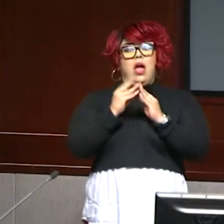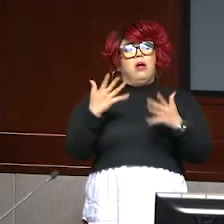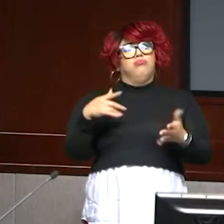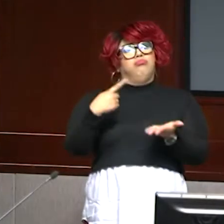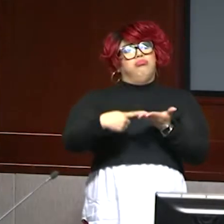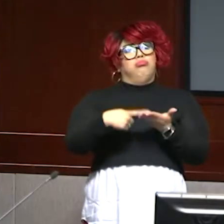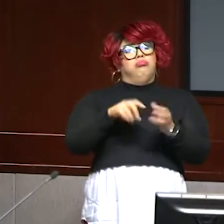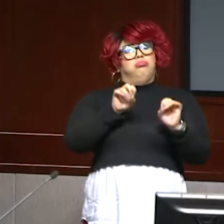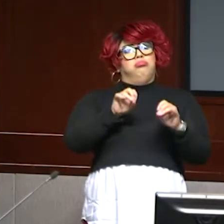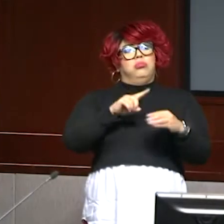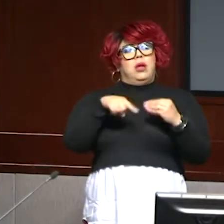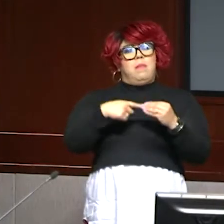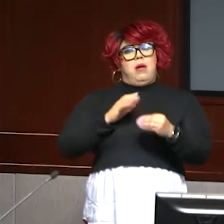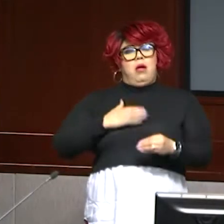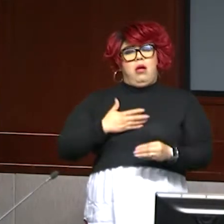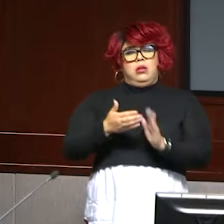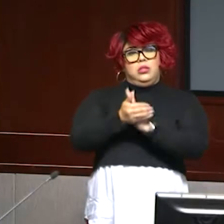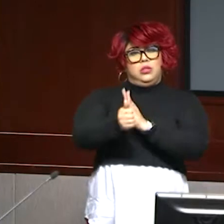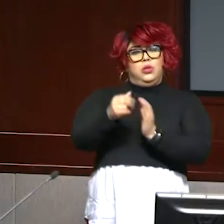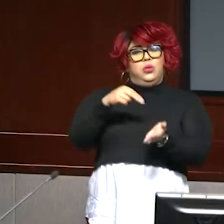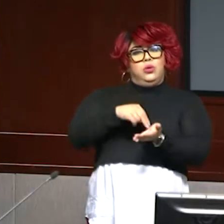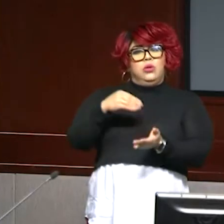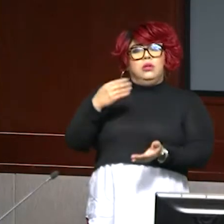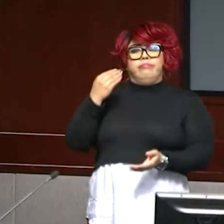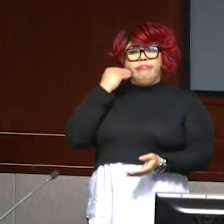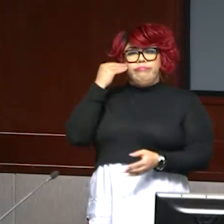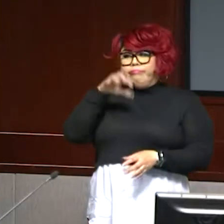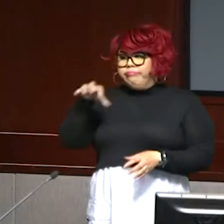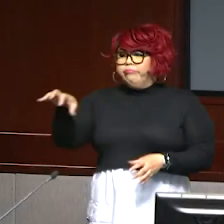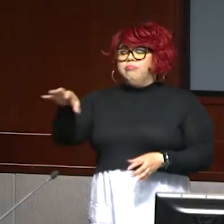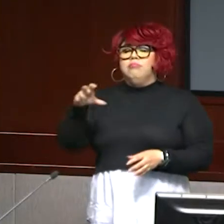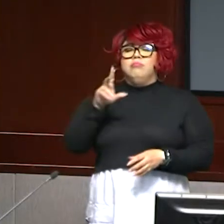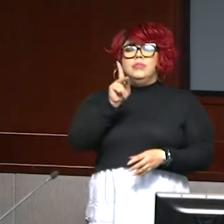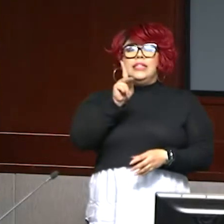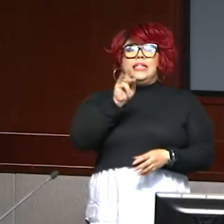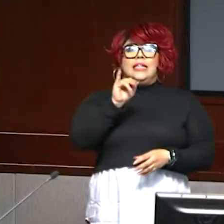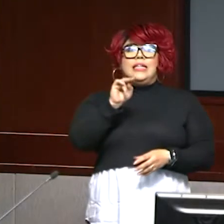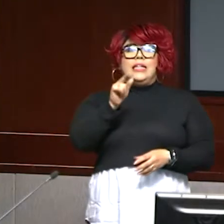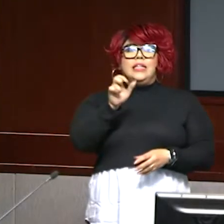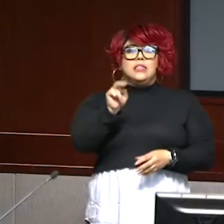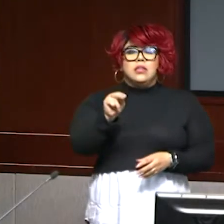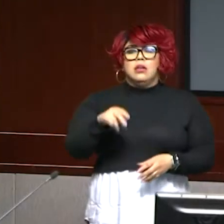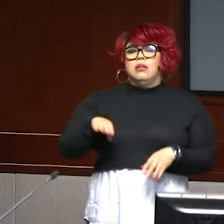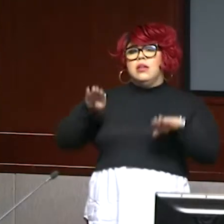nursing facilities, some of the numbers at Kingston and Valley Convalescent.